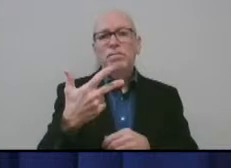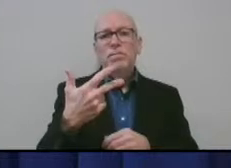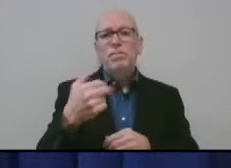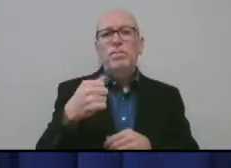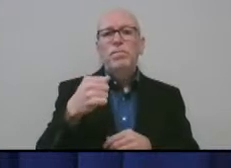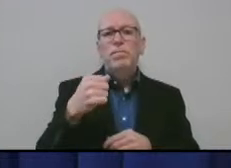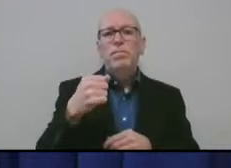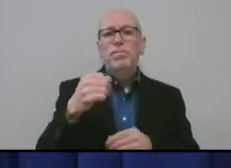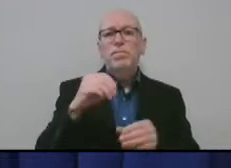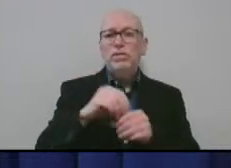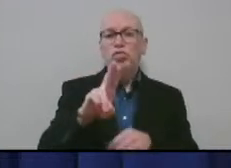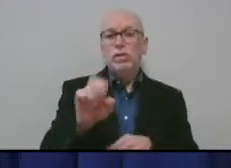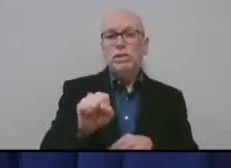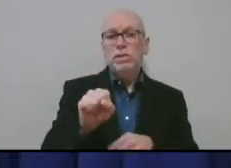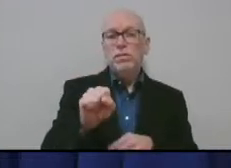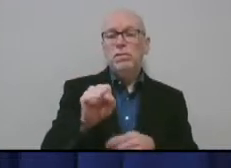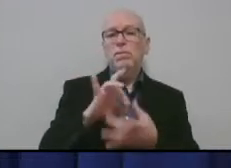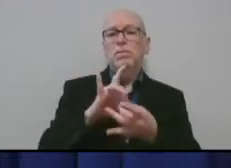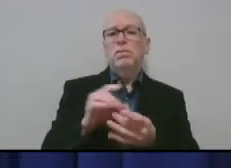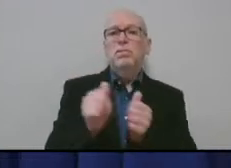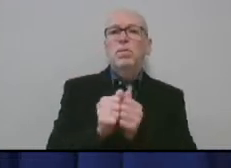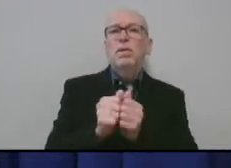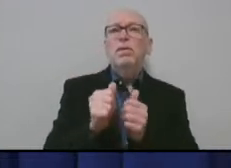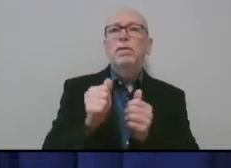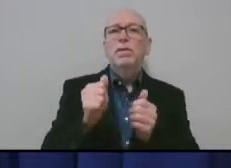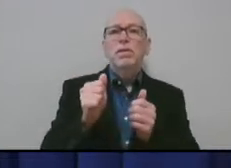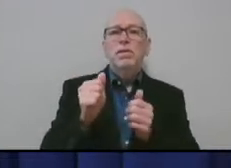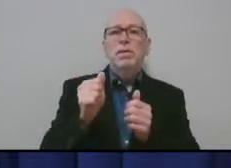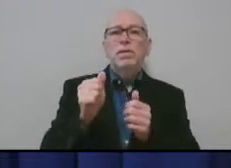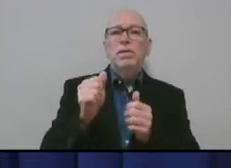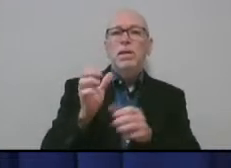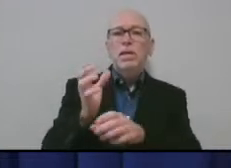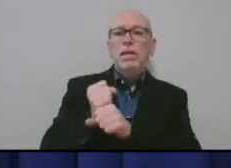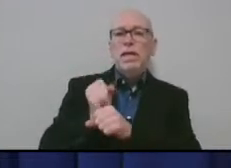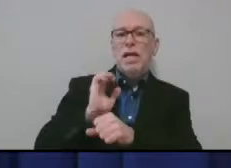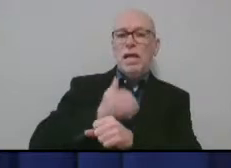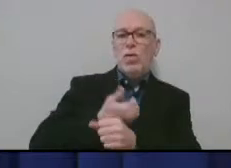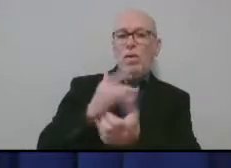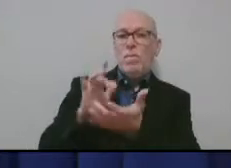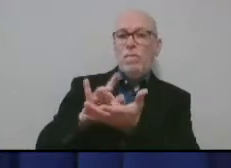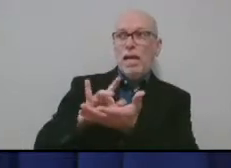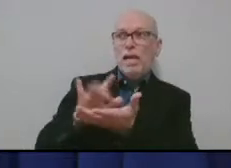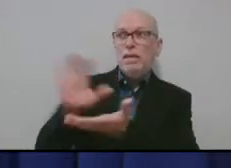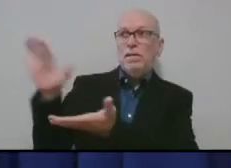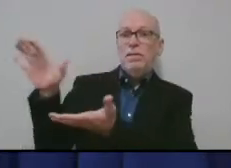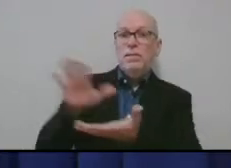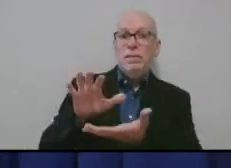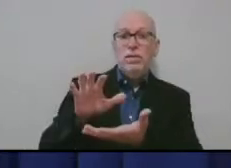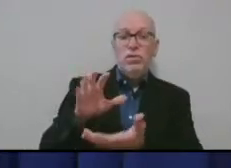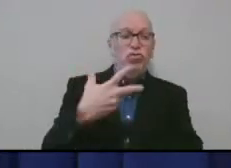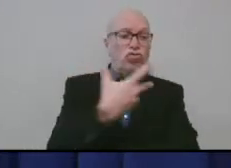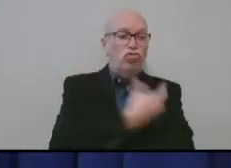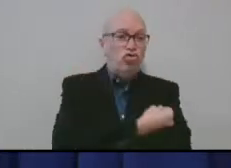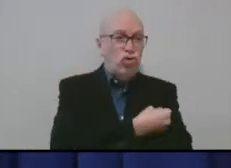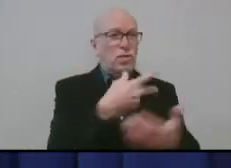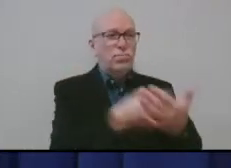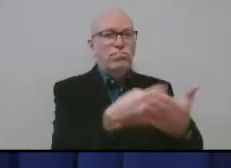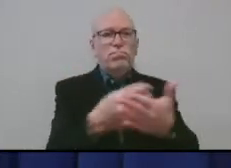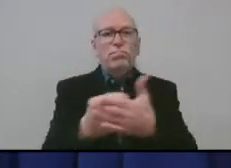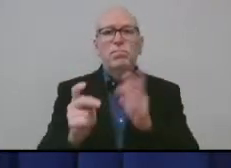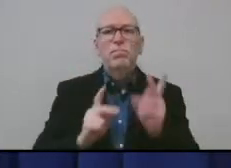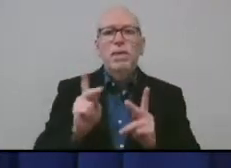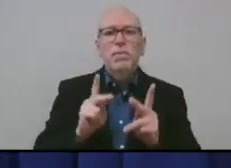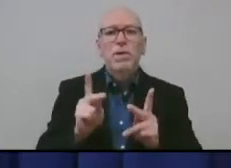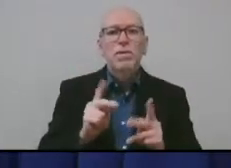in the nation in terms of getting our allocation, getting our shots in arms. And again,